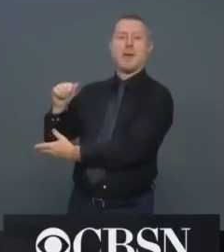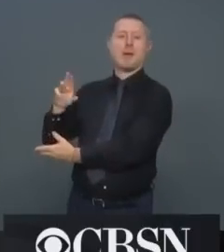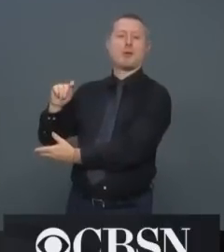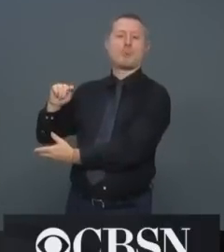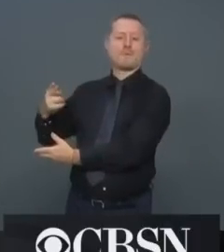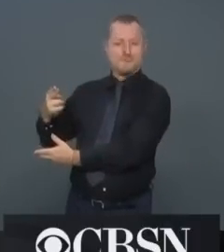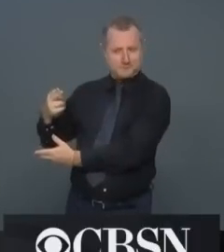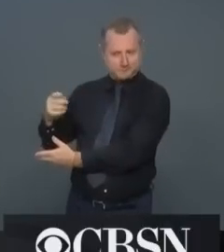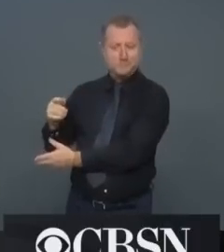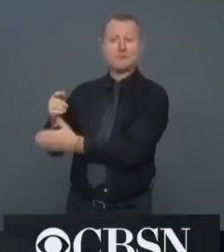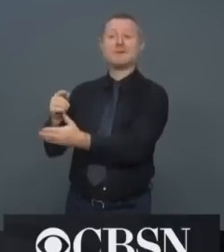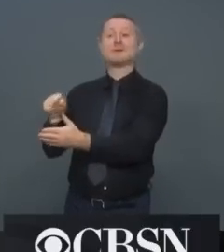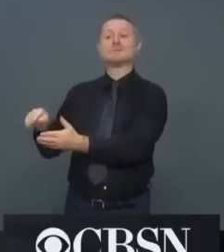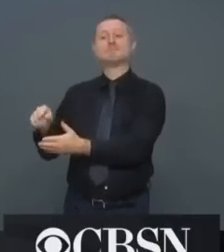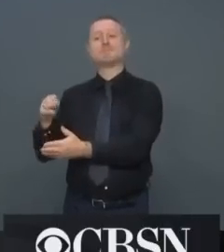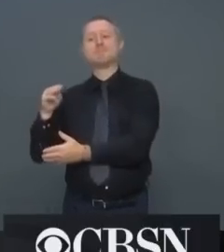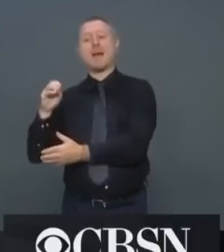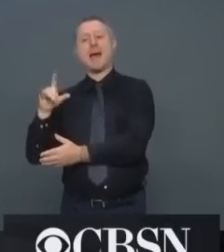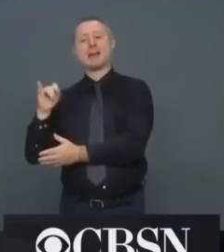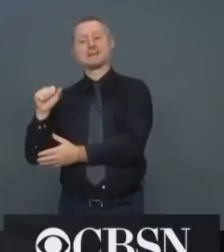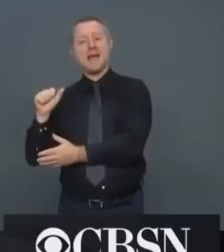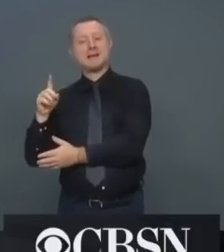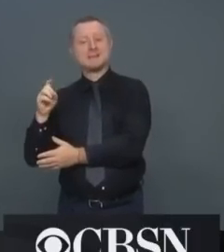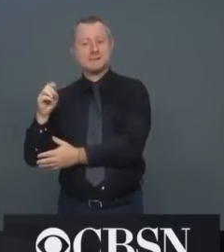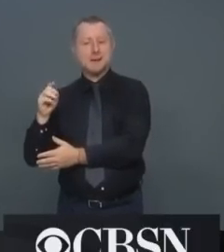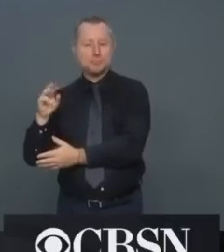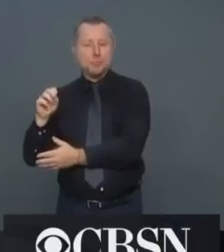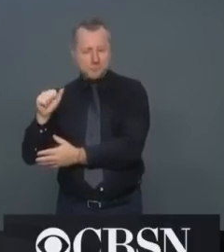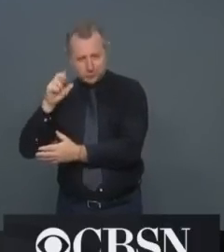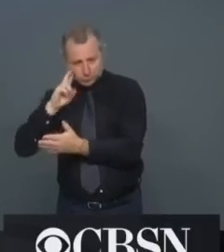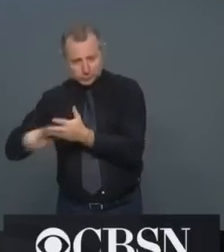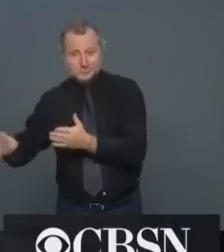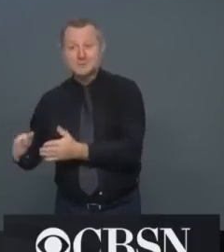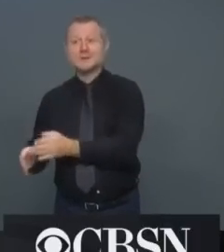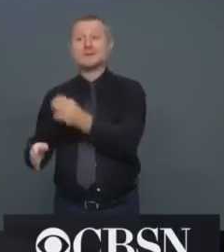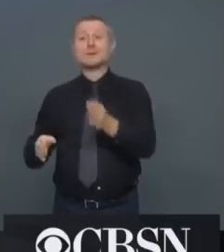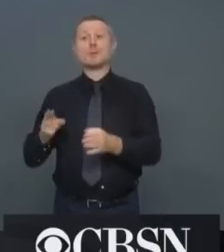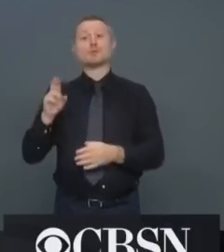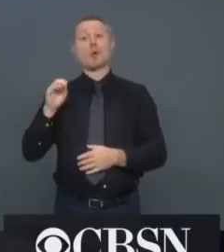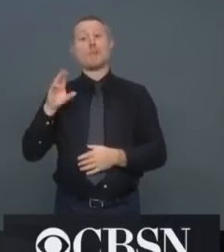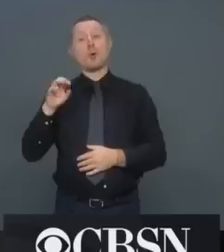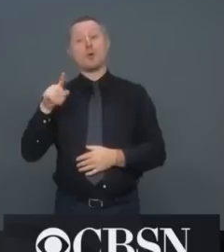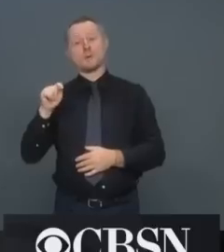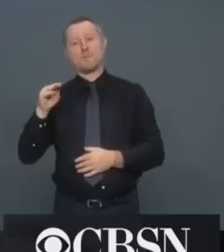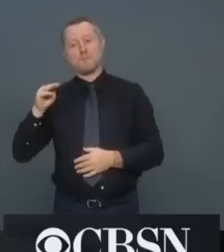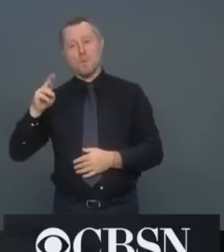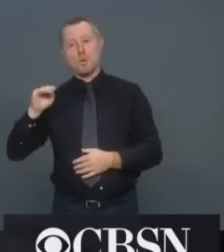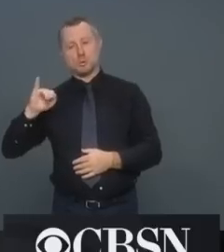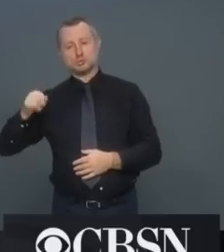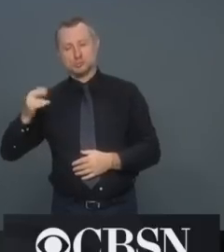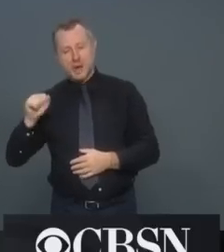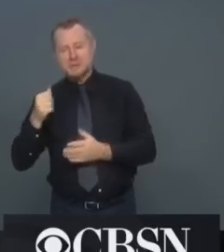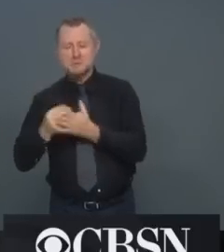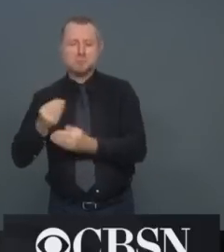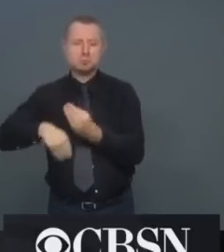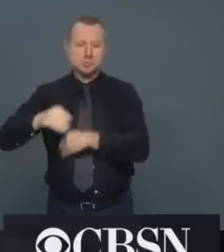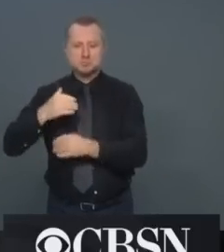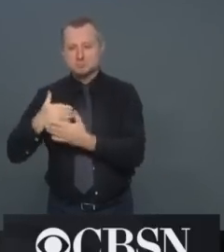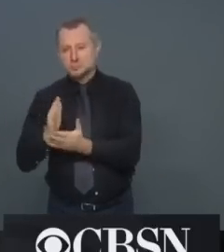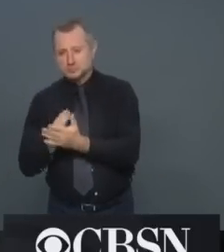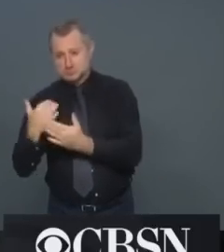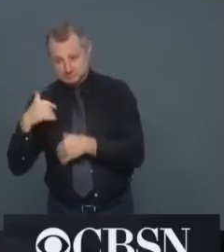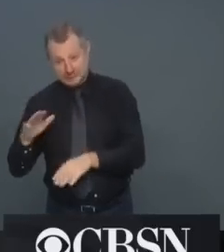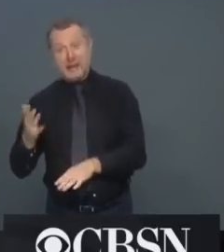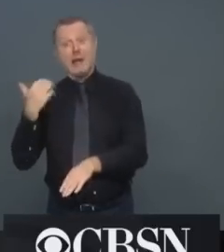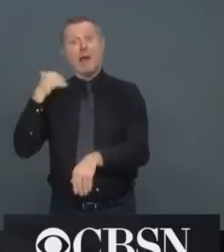Melissa DeRosa, Secretary to the Governor. To my left, Robert Mijica, Budget Director for the State of New York, who had a bad night last night, so please